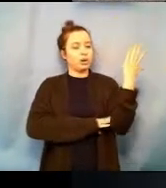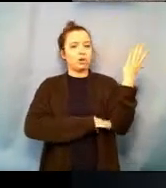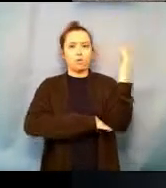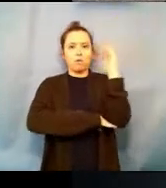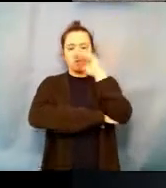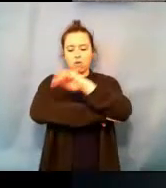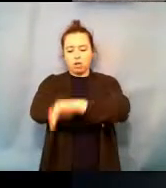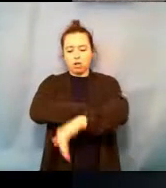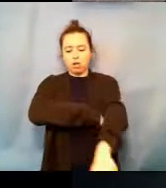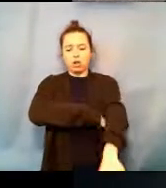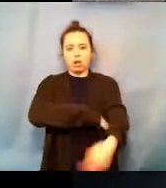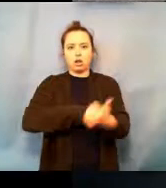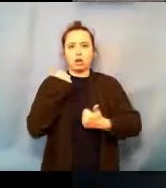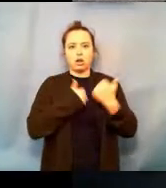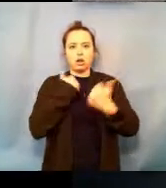lunch?